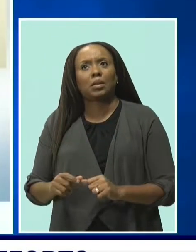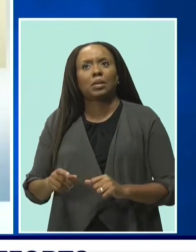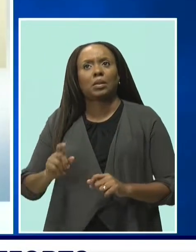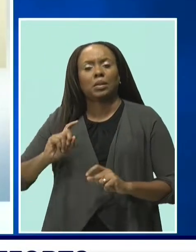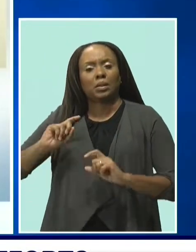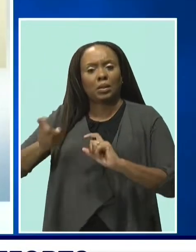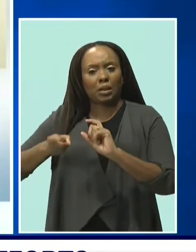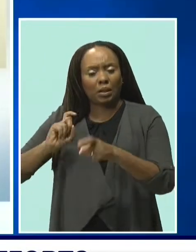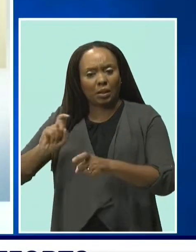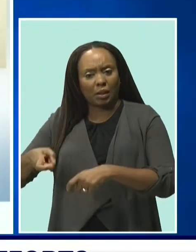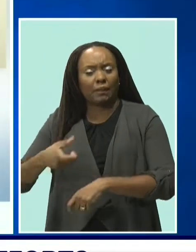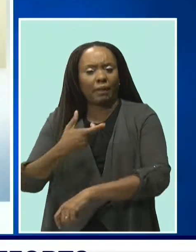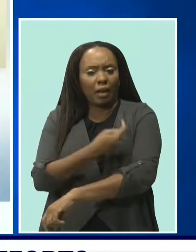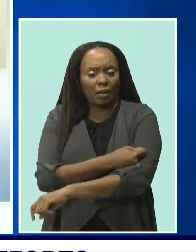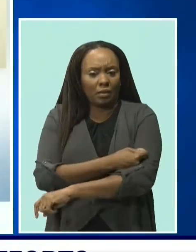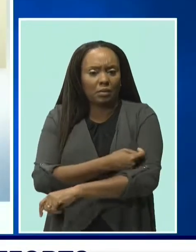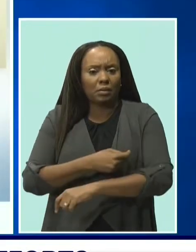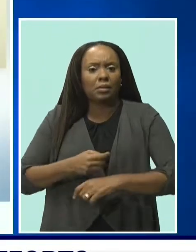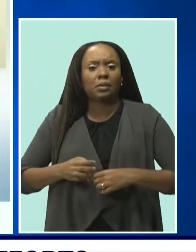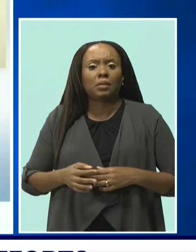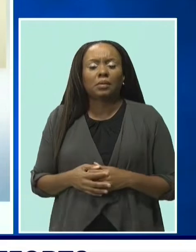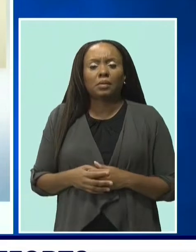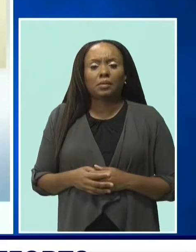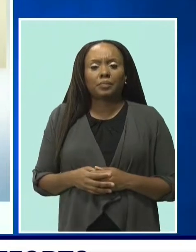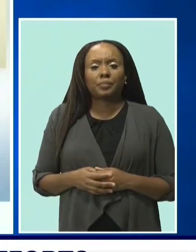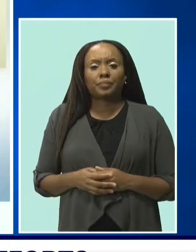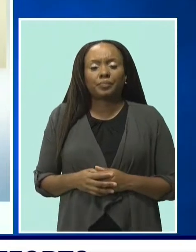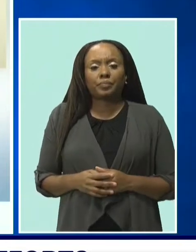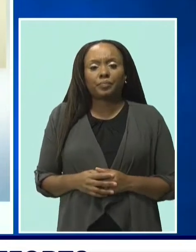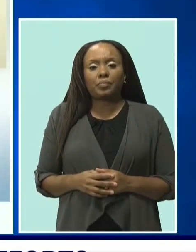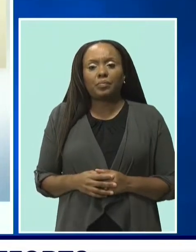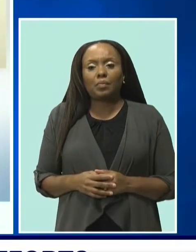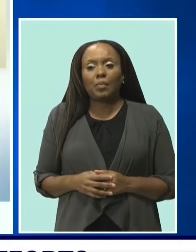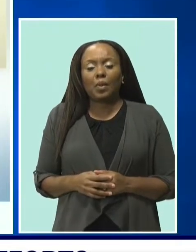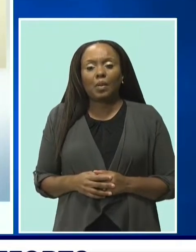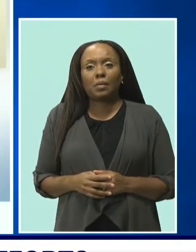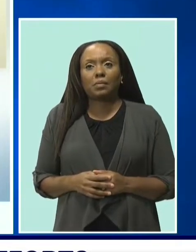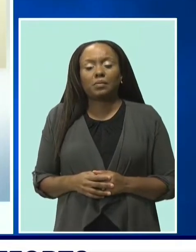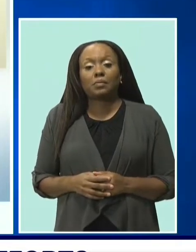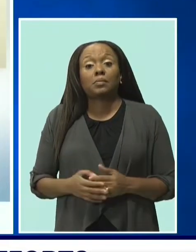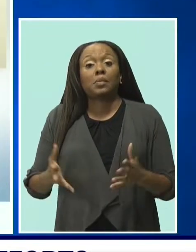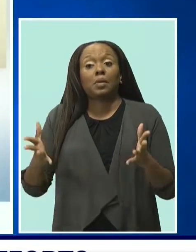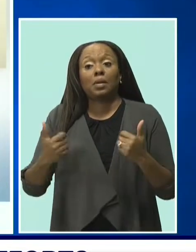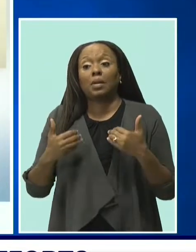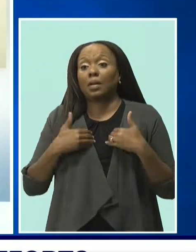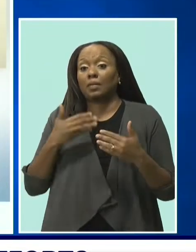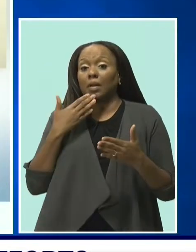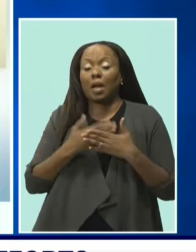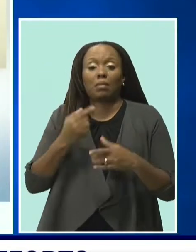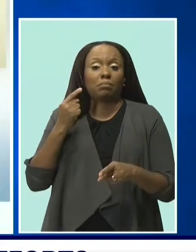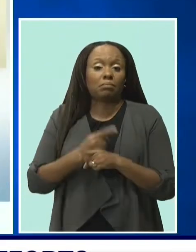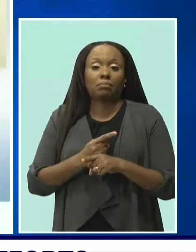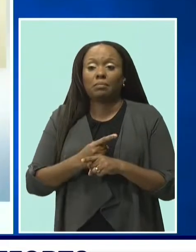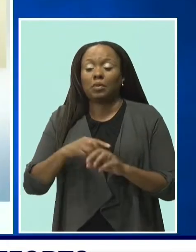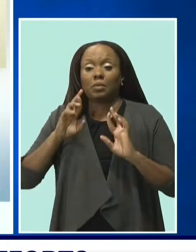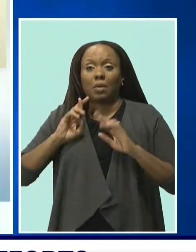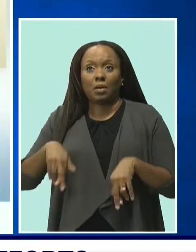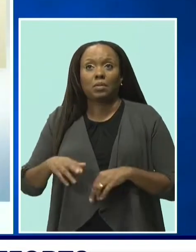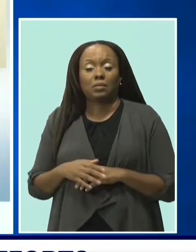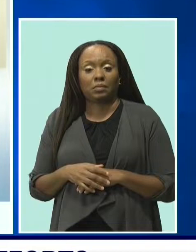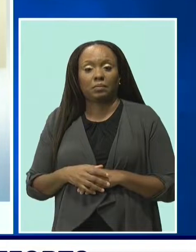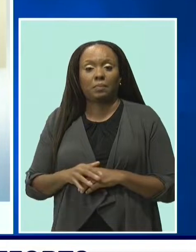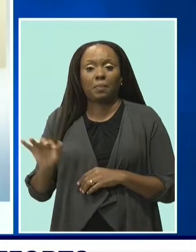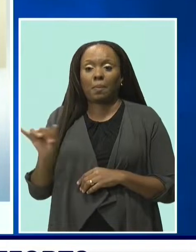lines with our vaccine program so that we can give an effective vaccine response. The same is true